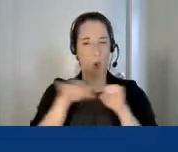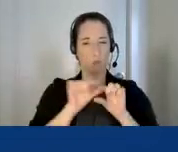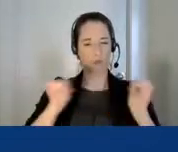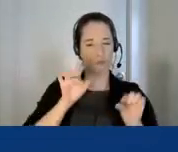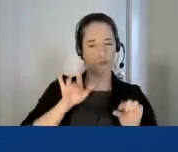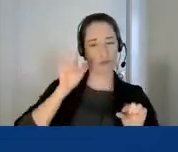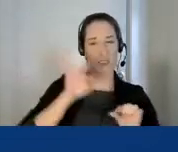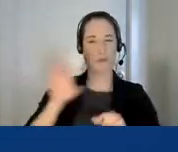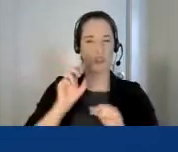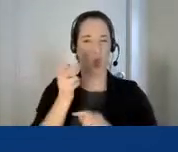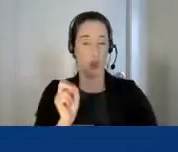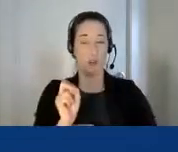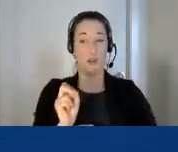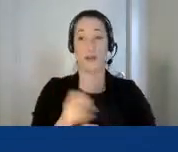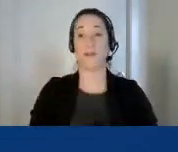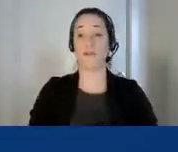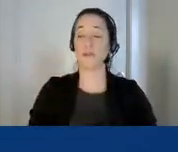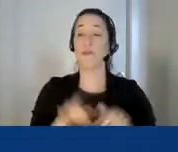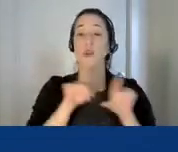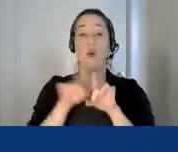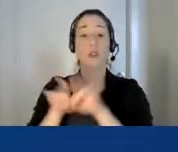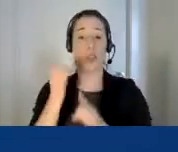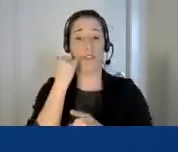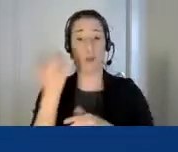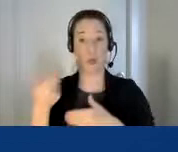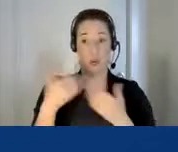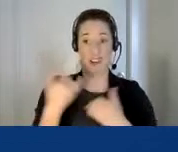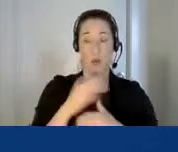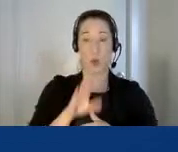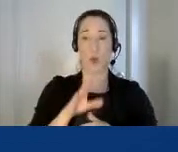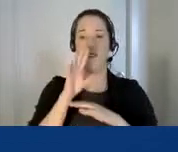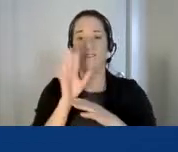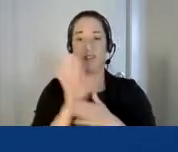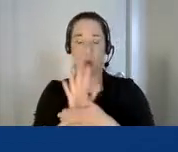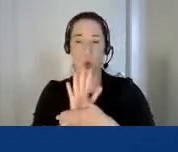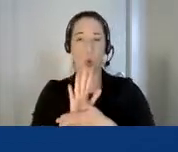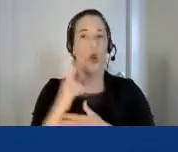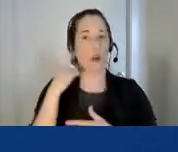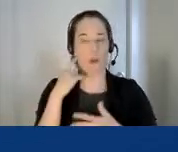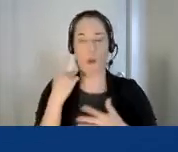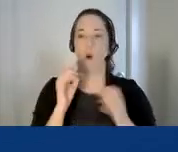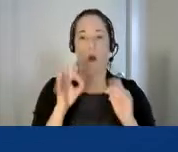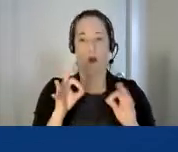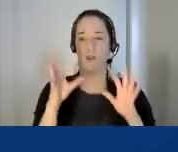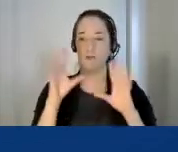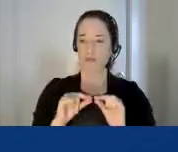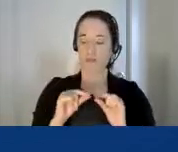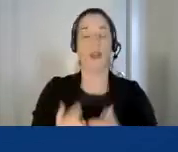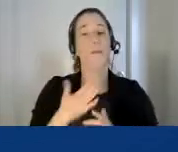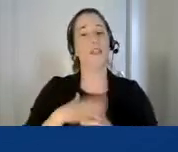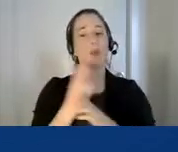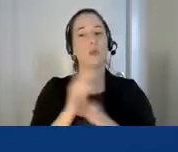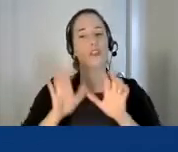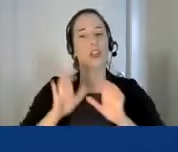As those of you who are attending, your video and audio are automatically turned off, so you don't have to worry about being visible in the webinar today. Please use the chat to communicate with one another